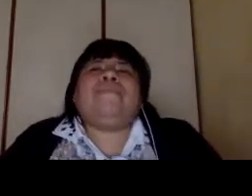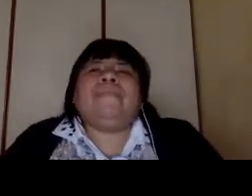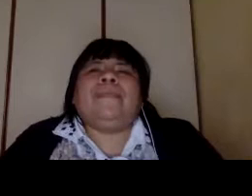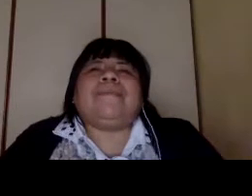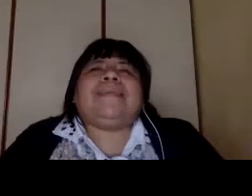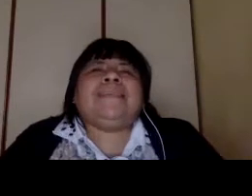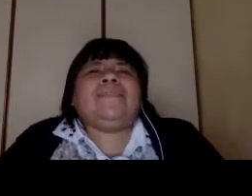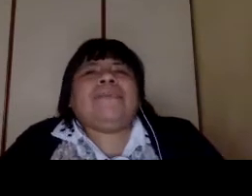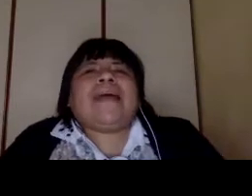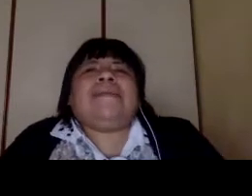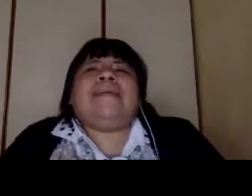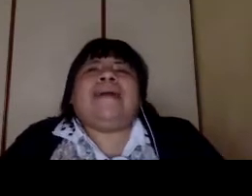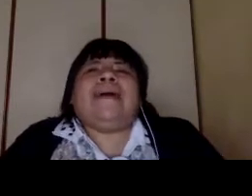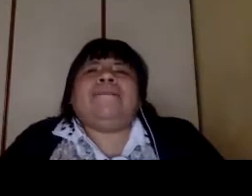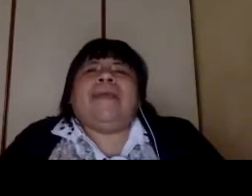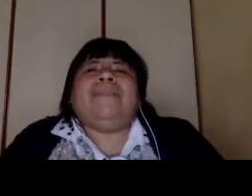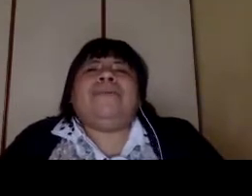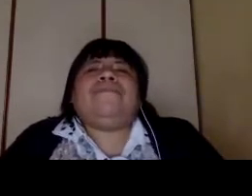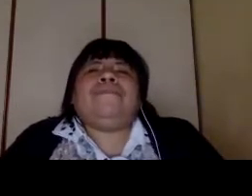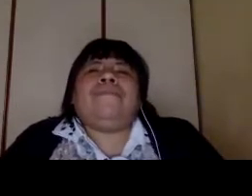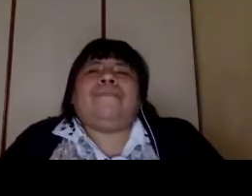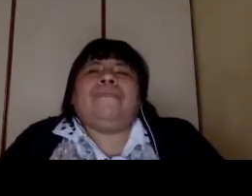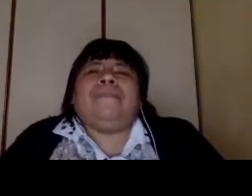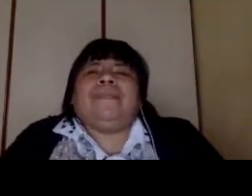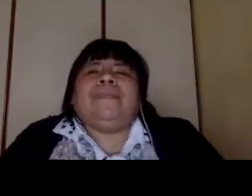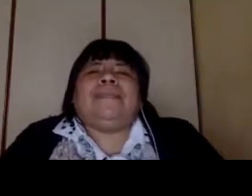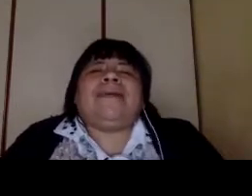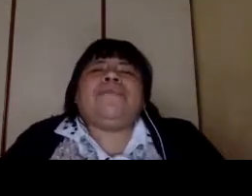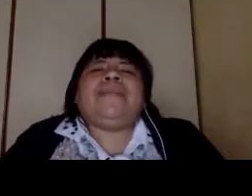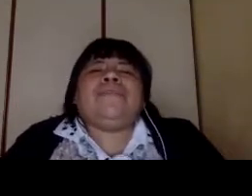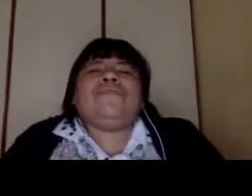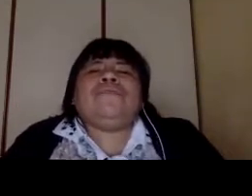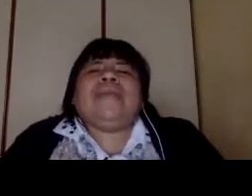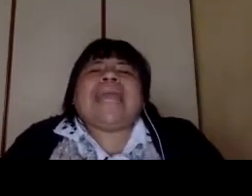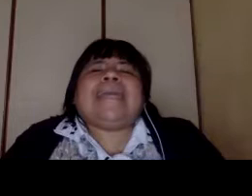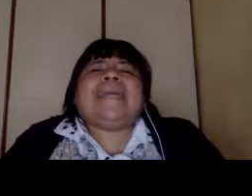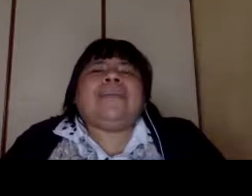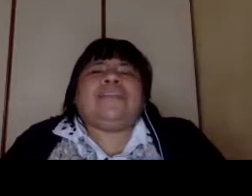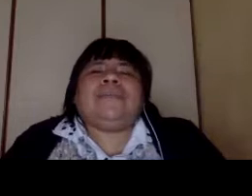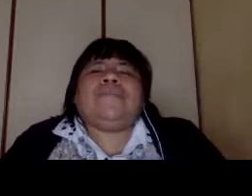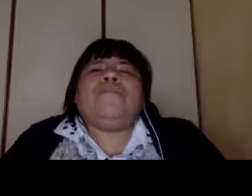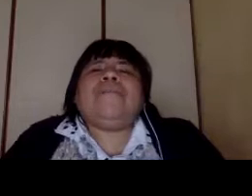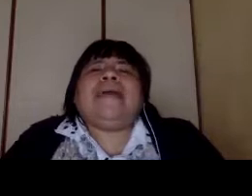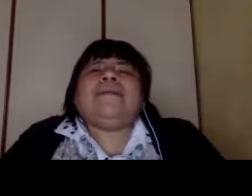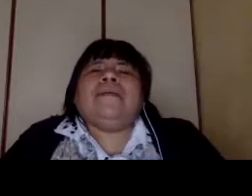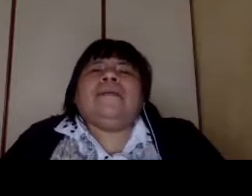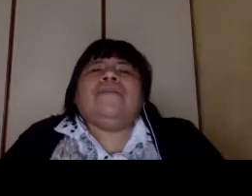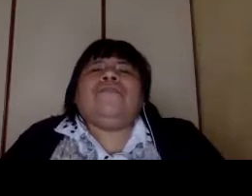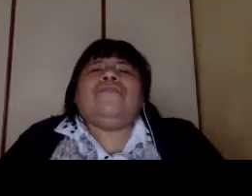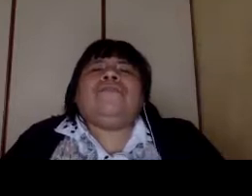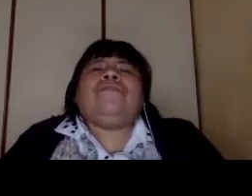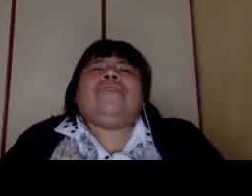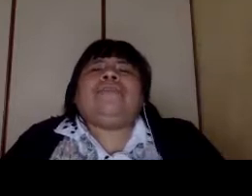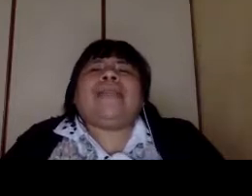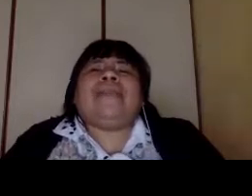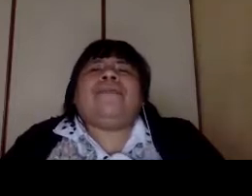report. I mean, this is not another report. This is, we need to engage Worldblind